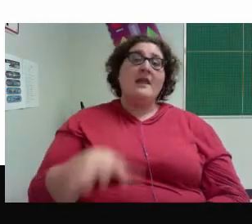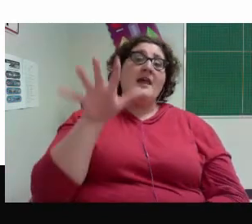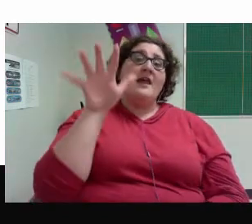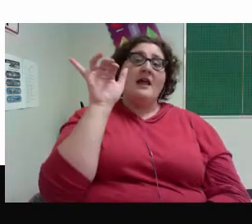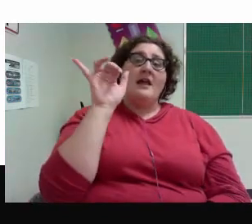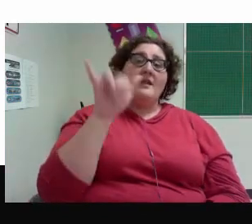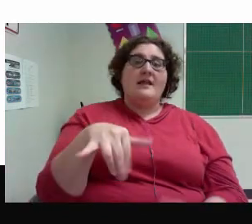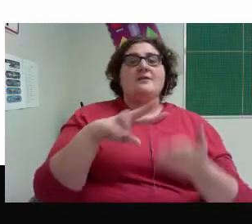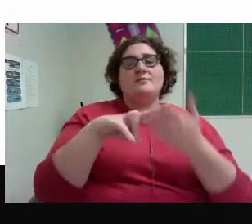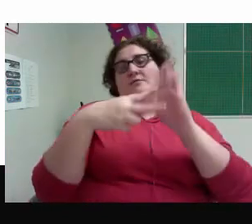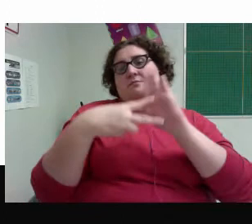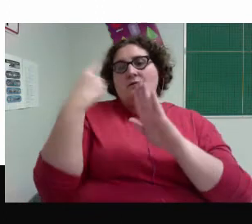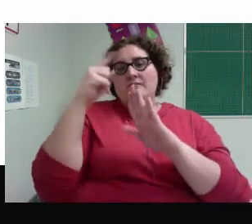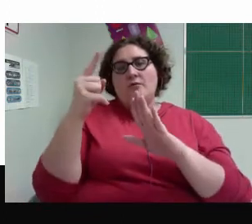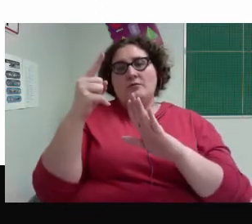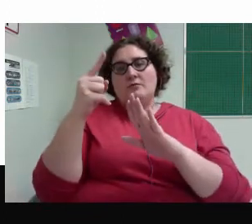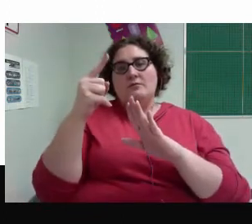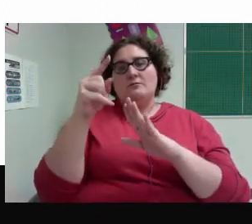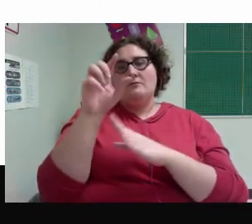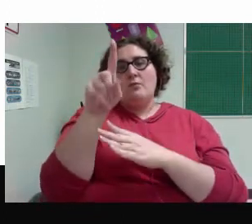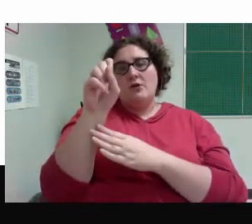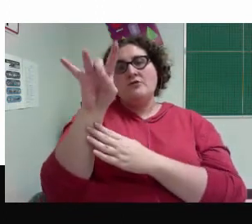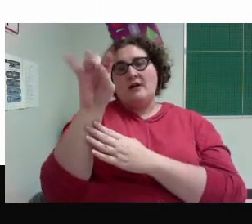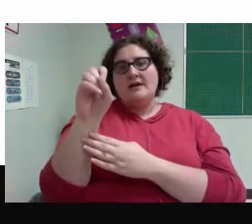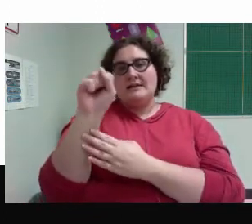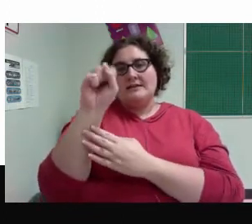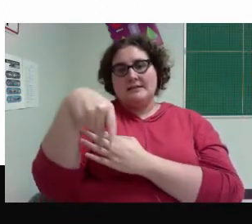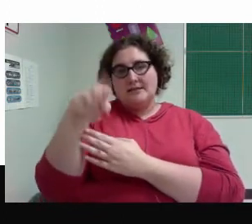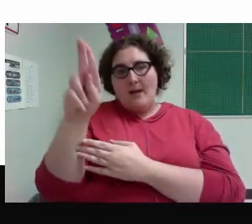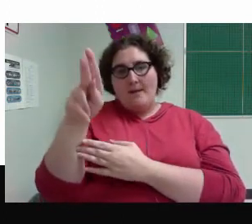And that's the definition of supplementary angles.